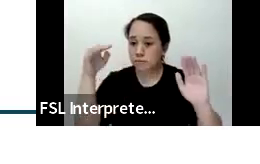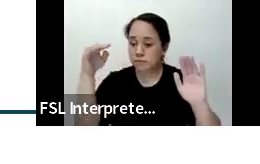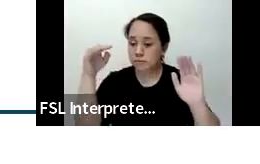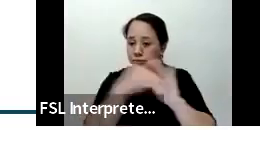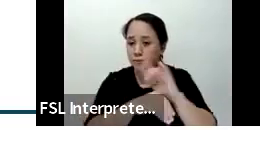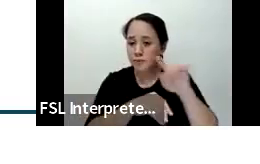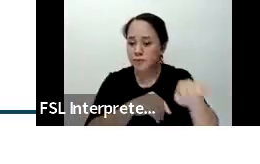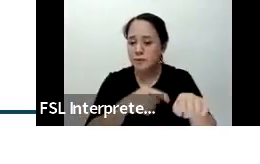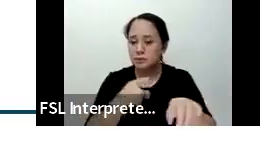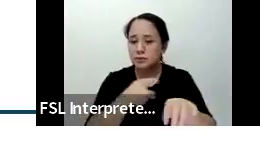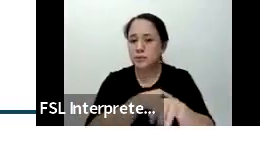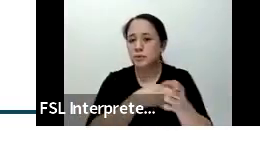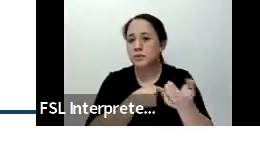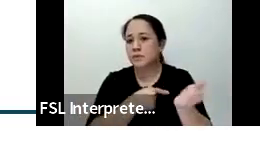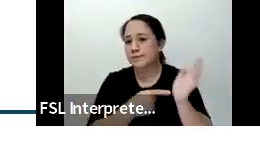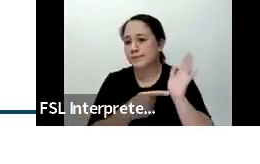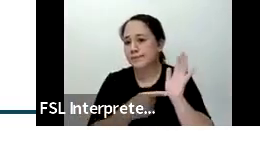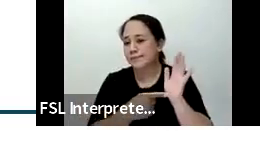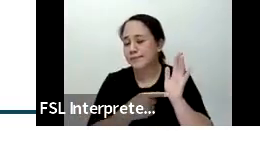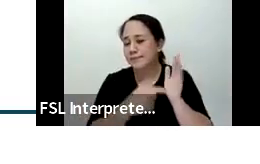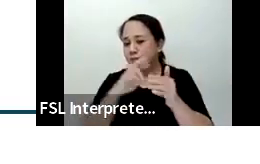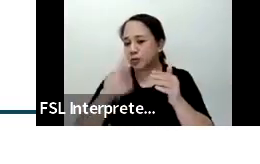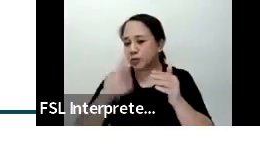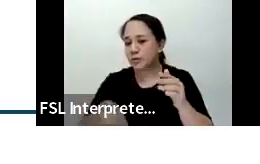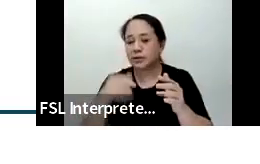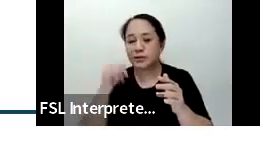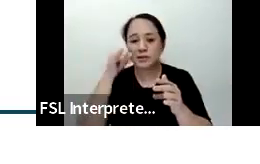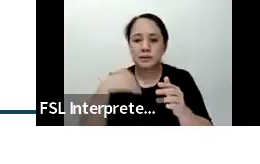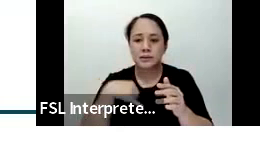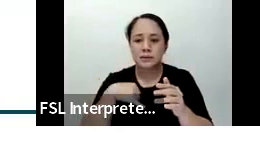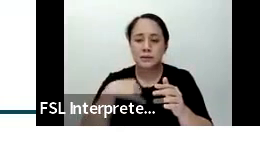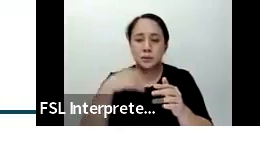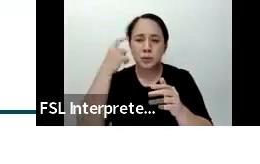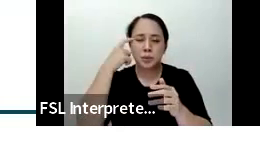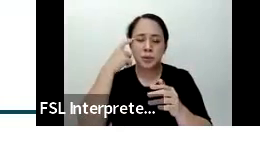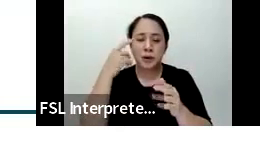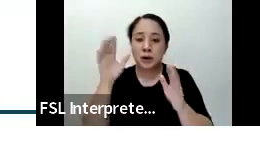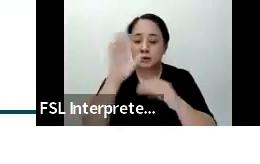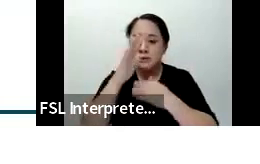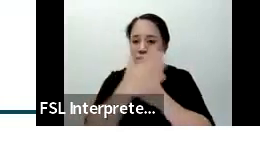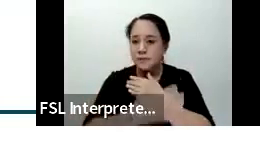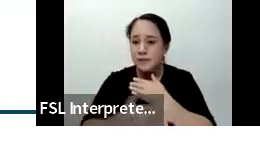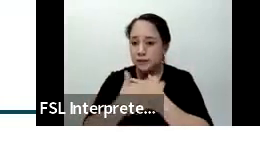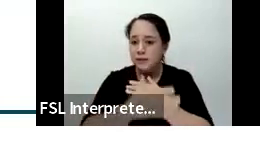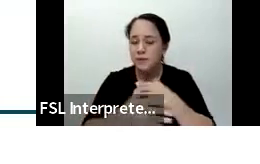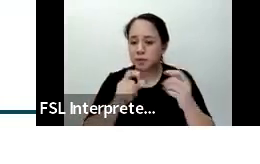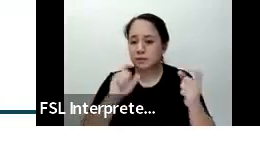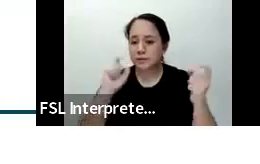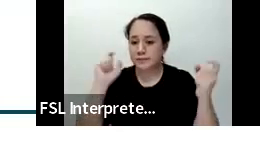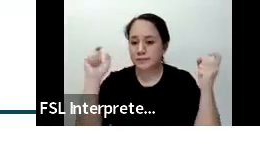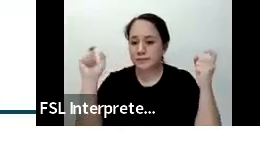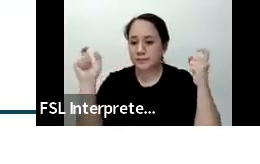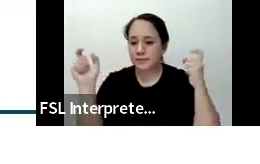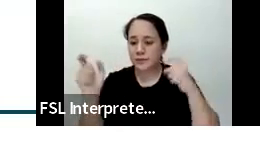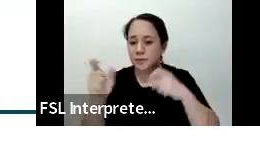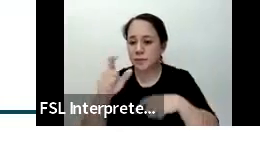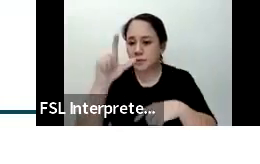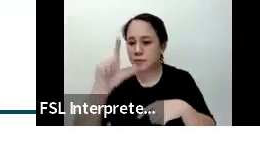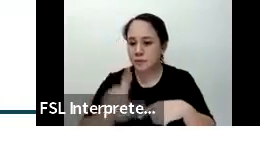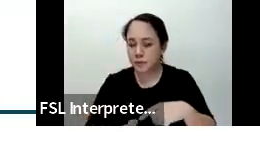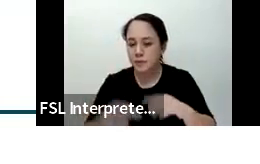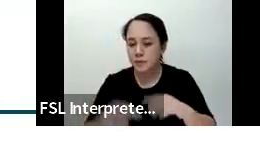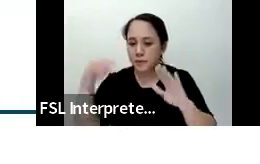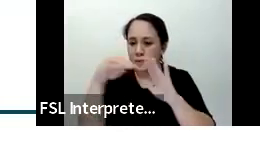long-term implications. Yesterday's thinking was that our country's demographic transition will follow a slow,